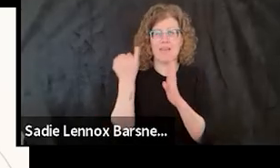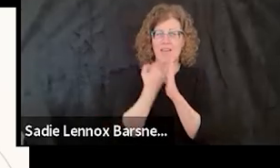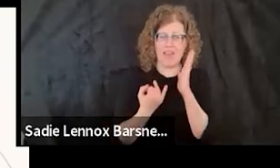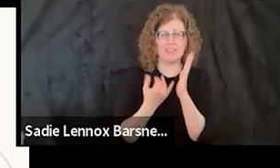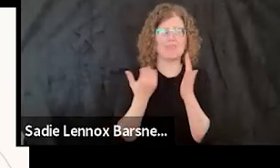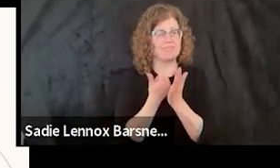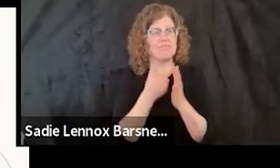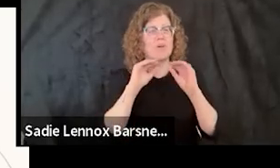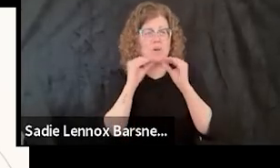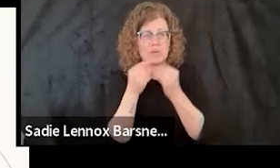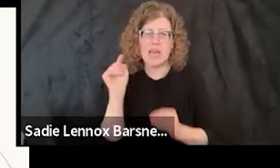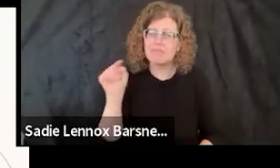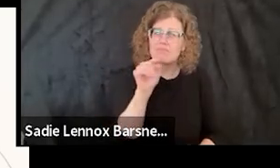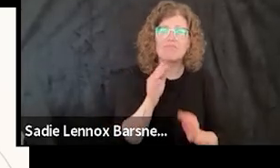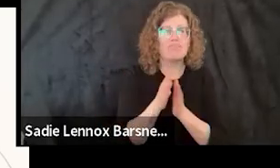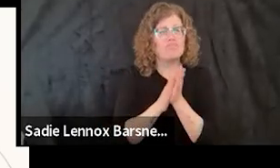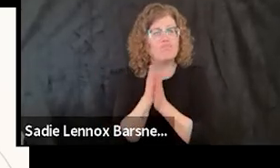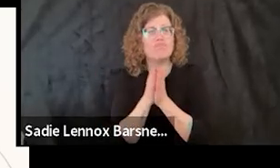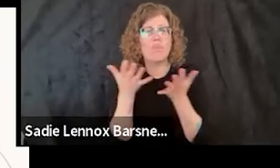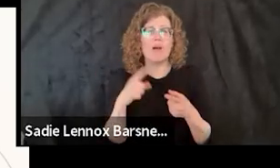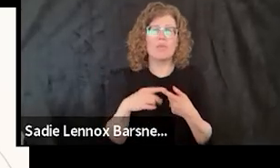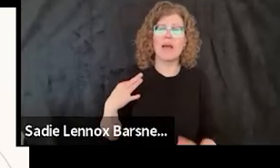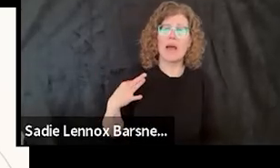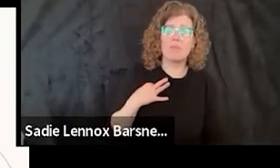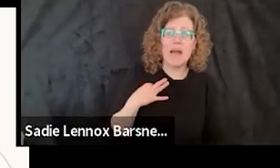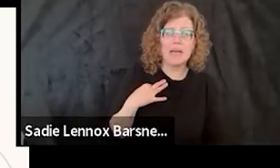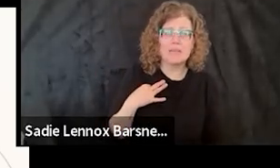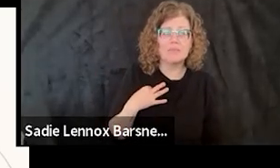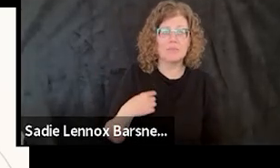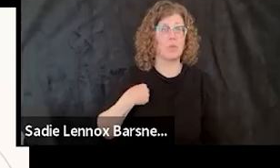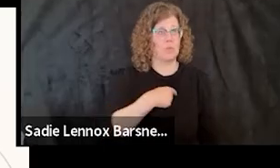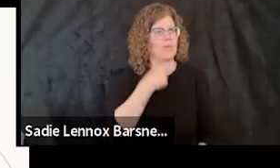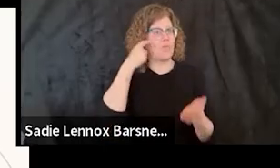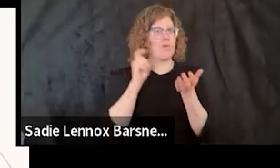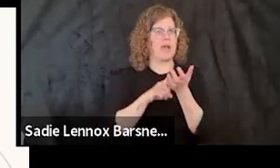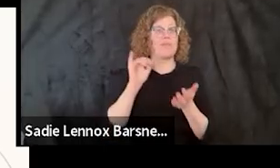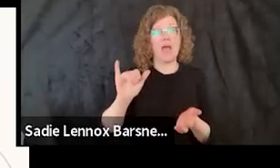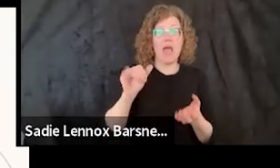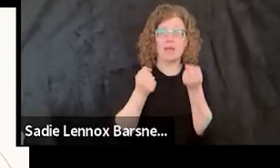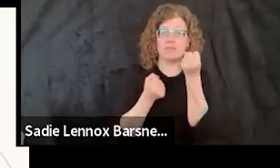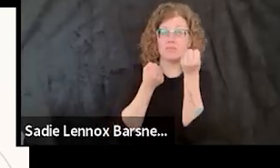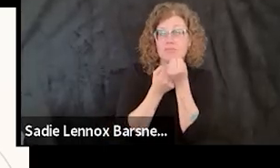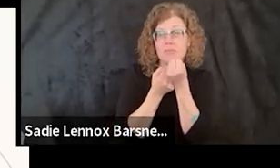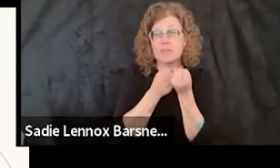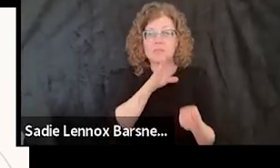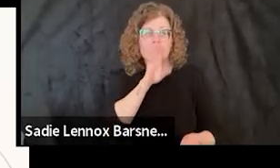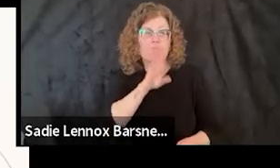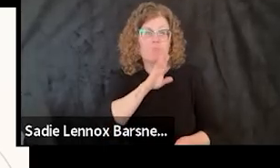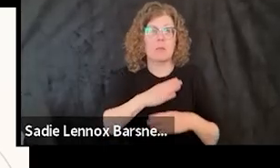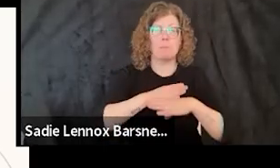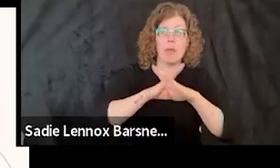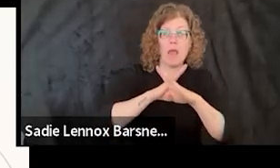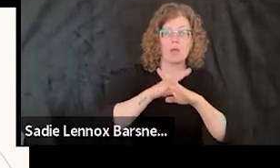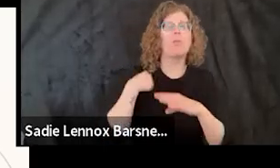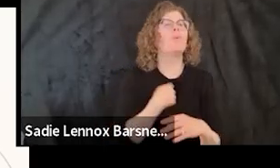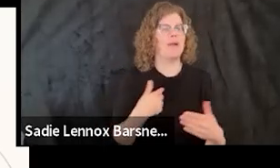apply. In recognition of these barriers, our applicant support and accessibility policy is available for